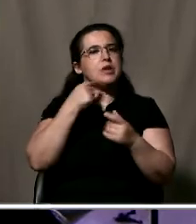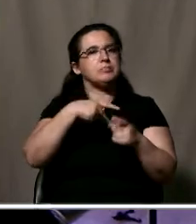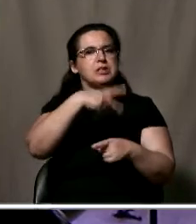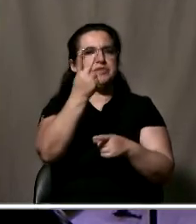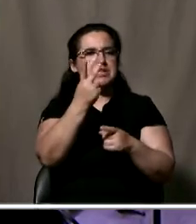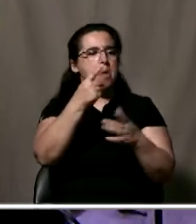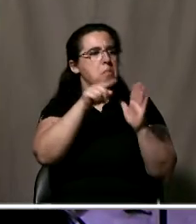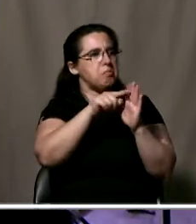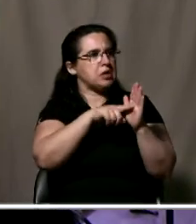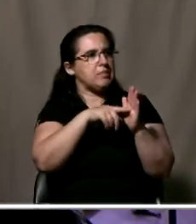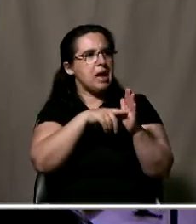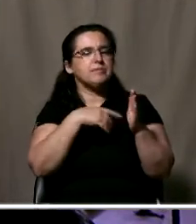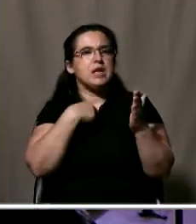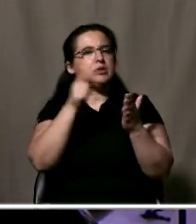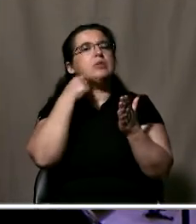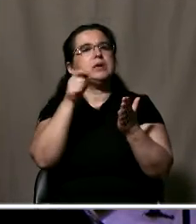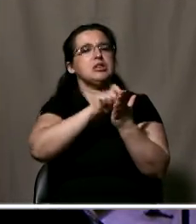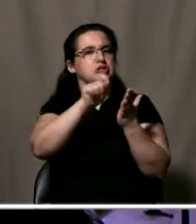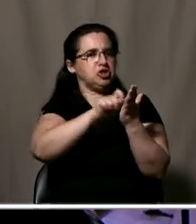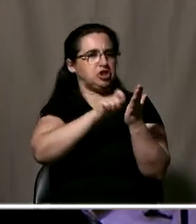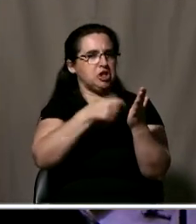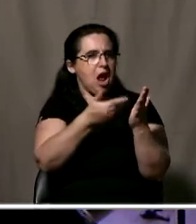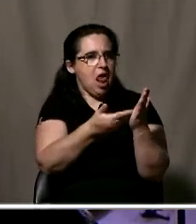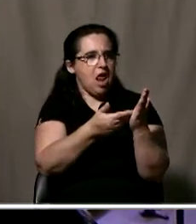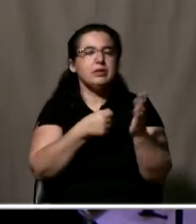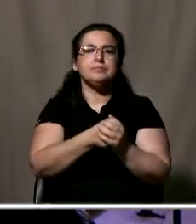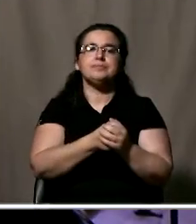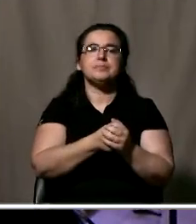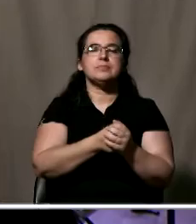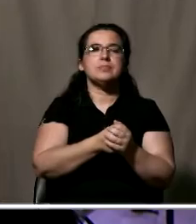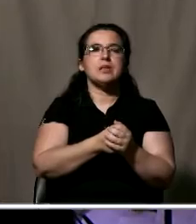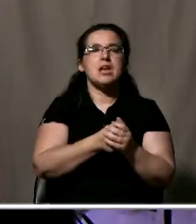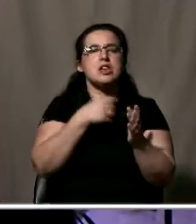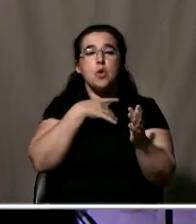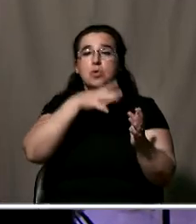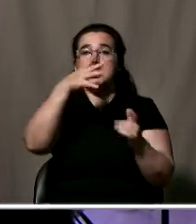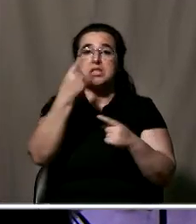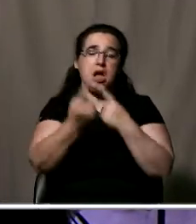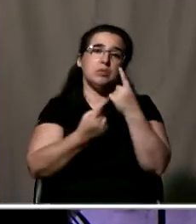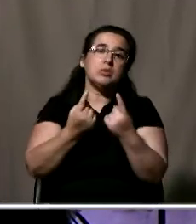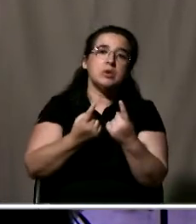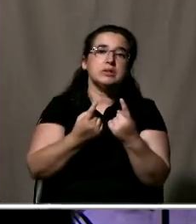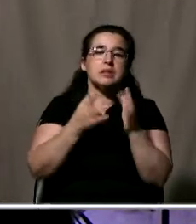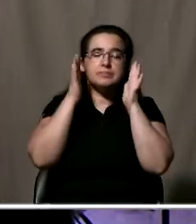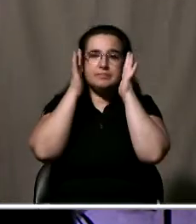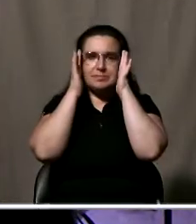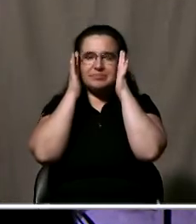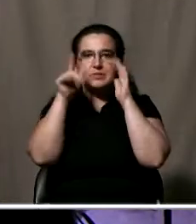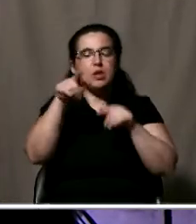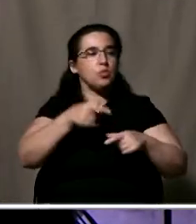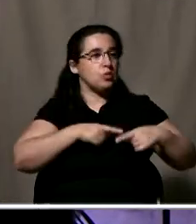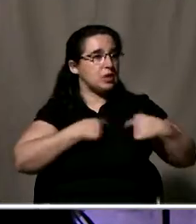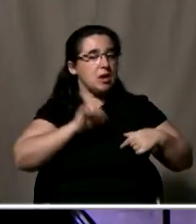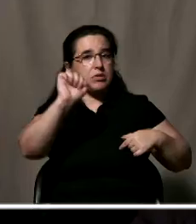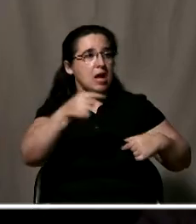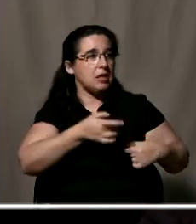televisão, que era o It Is Written. And something that was said on that program touched her heart. E houve alguma coisa que eu disse naquele programa, que foi dito naquele programa, que tocou o coração